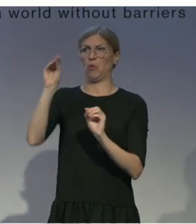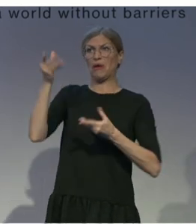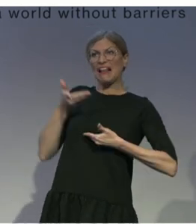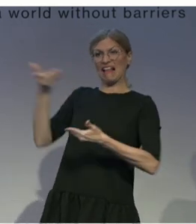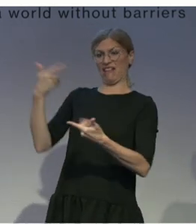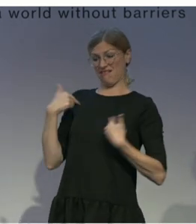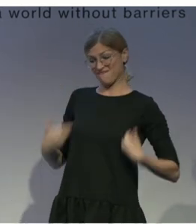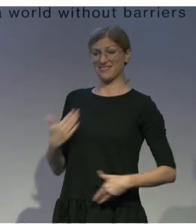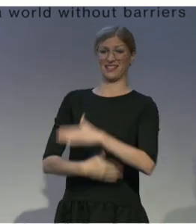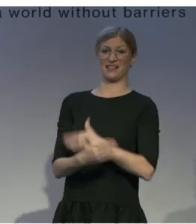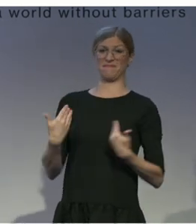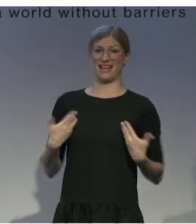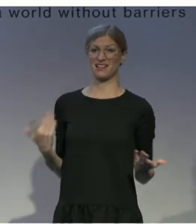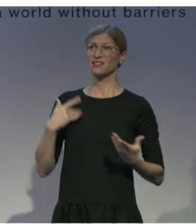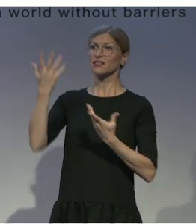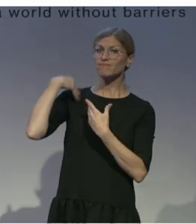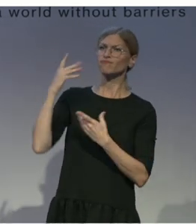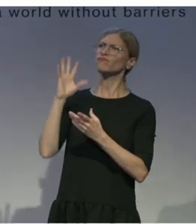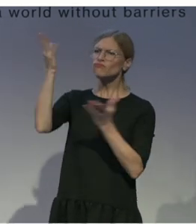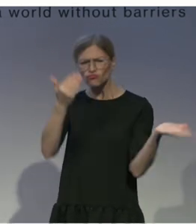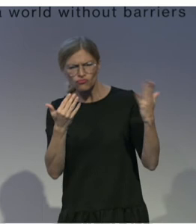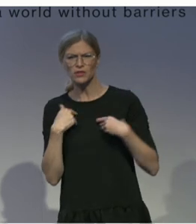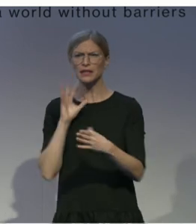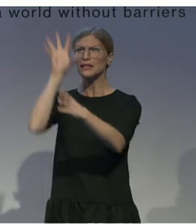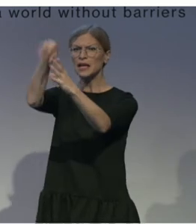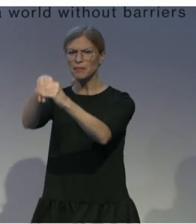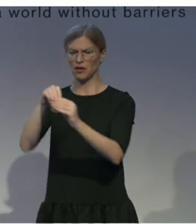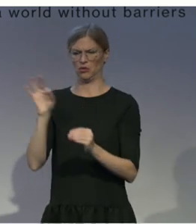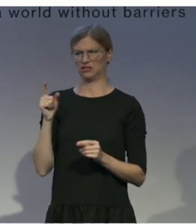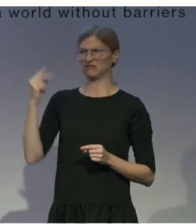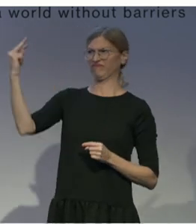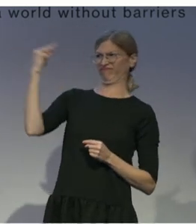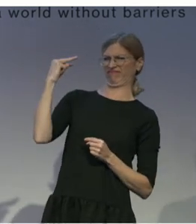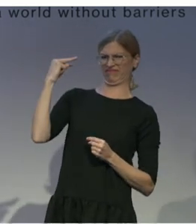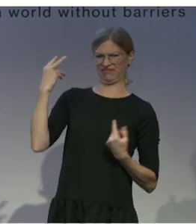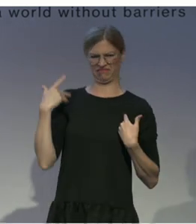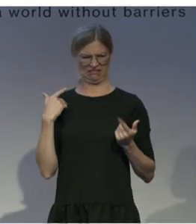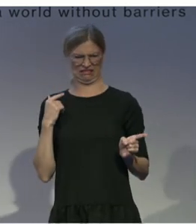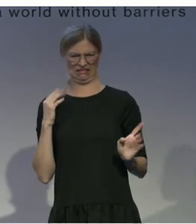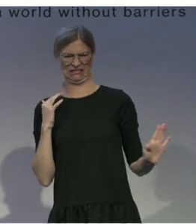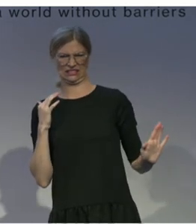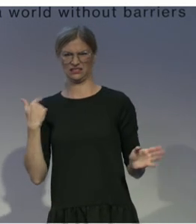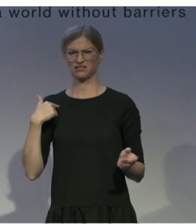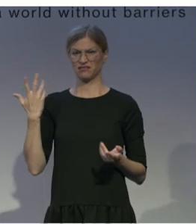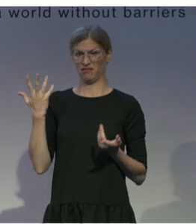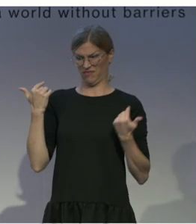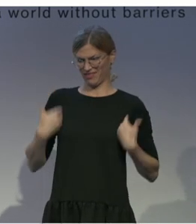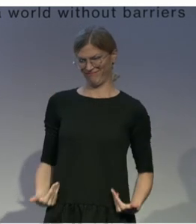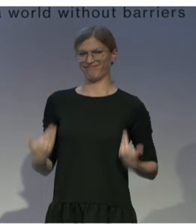but sometimes were made to feel unwelcome or unvalued. So they remained being